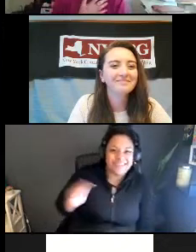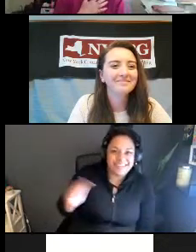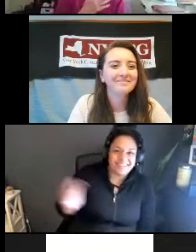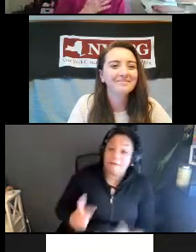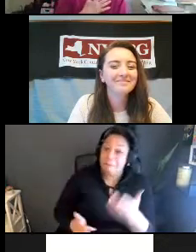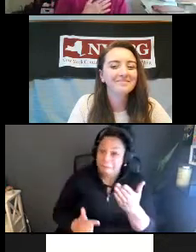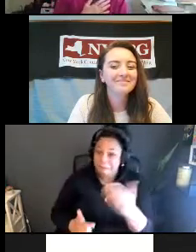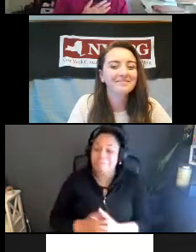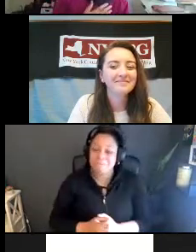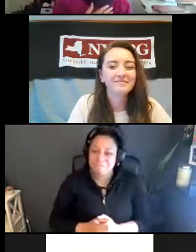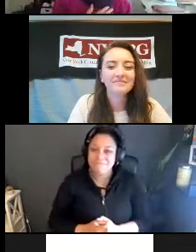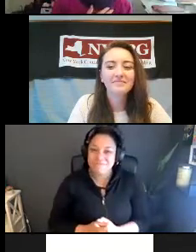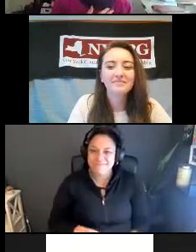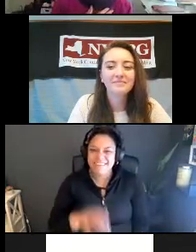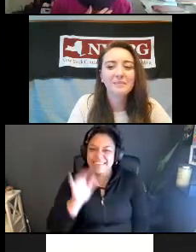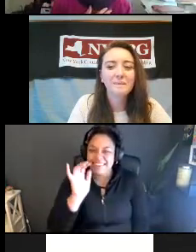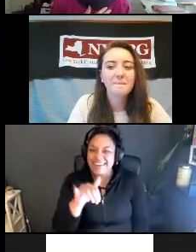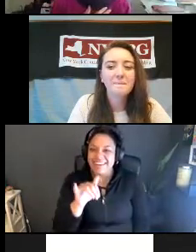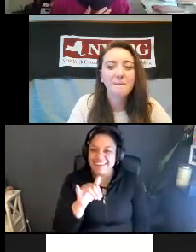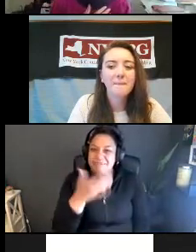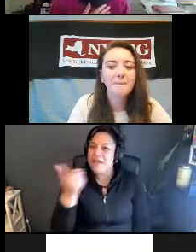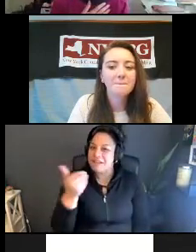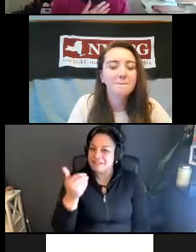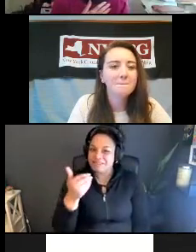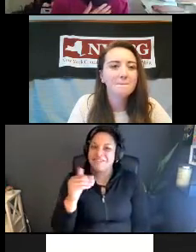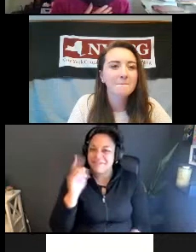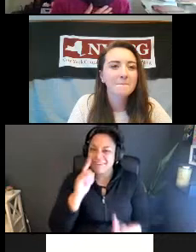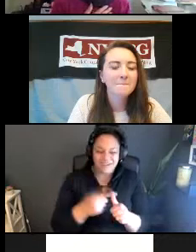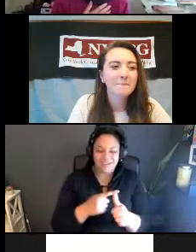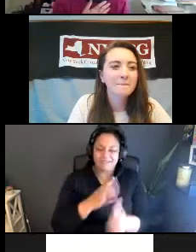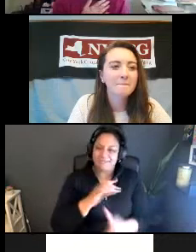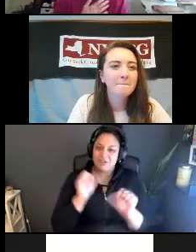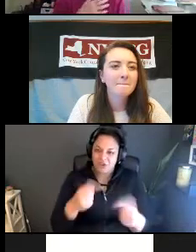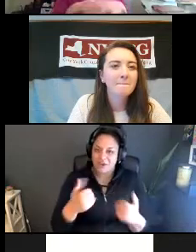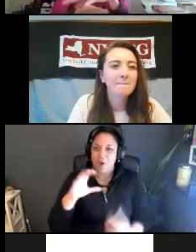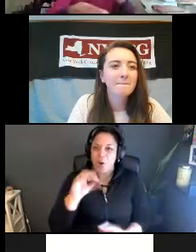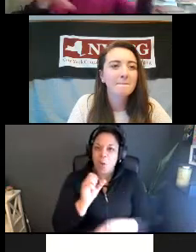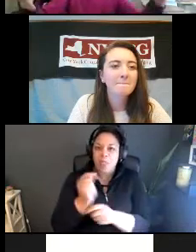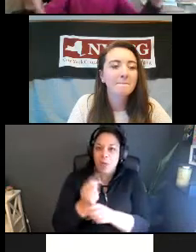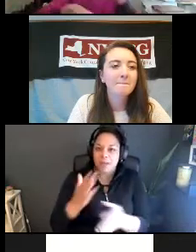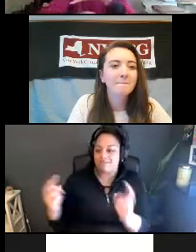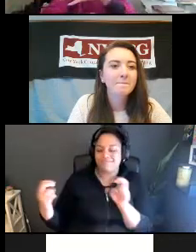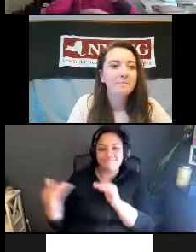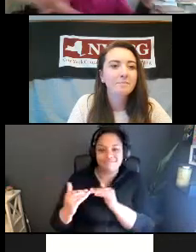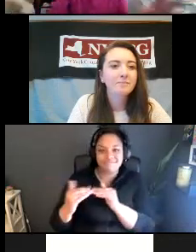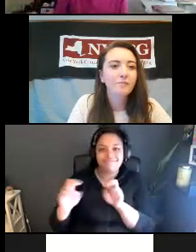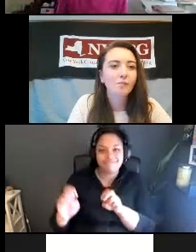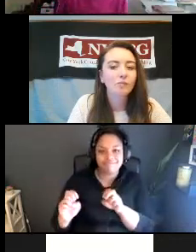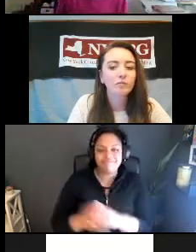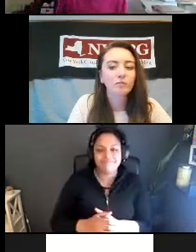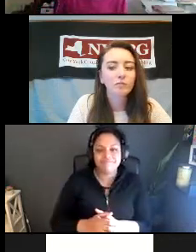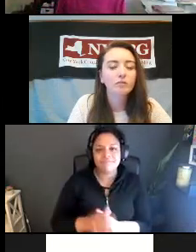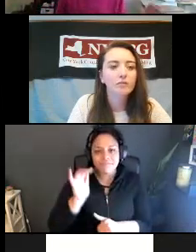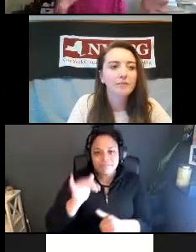You know, that's one of the best things you can do at first, is have a co-therapist and really make it a